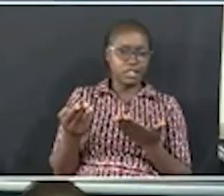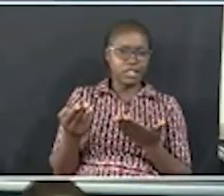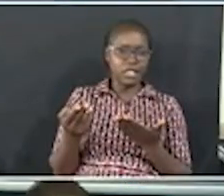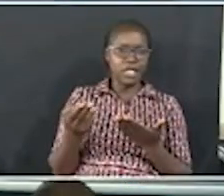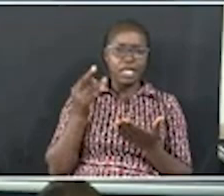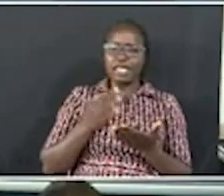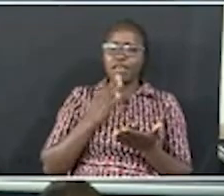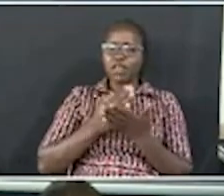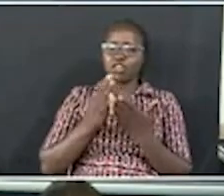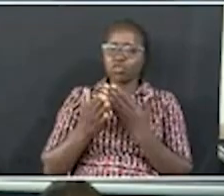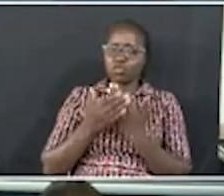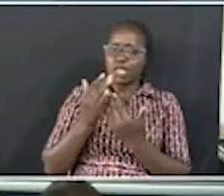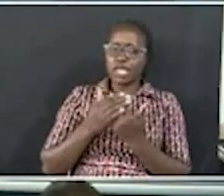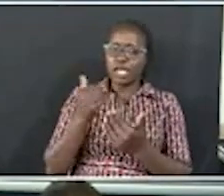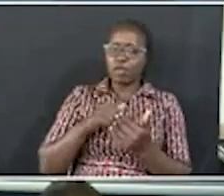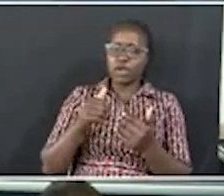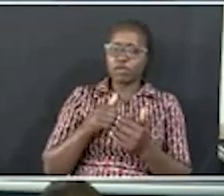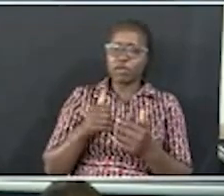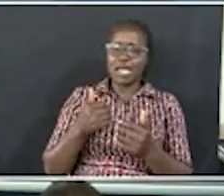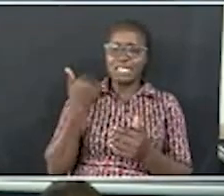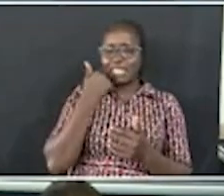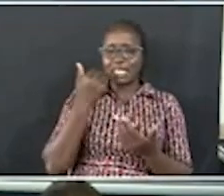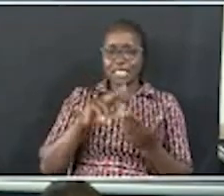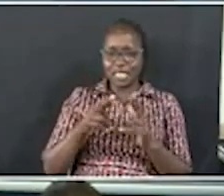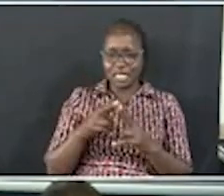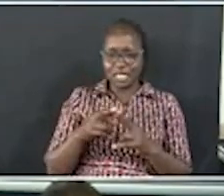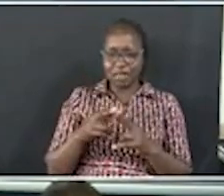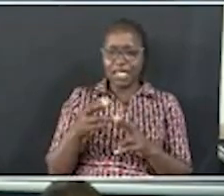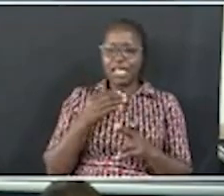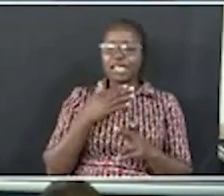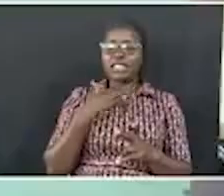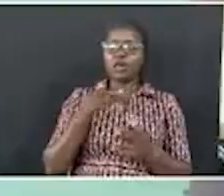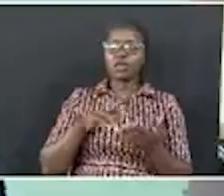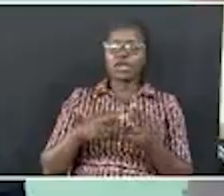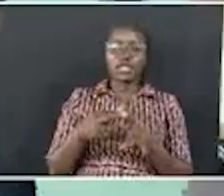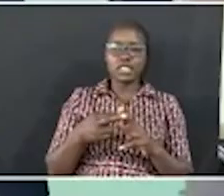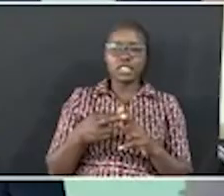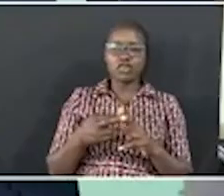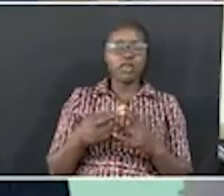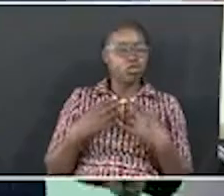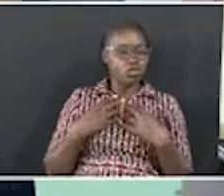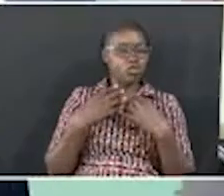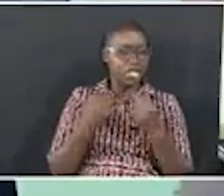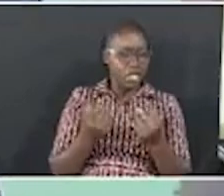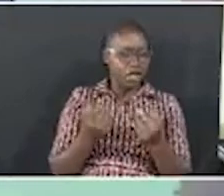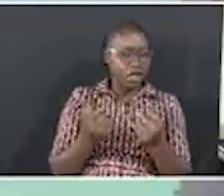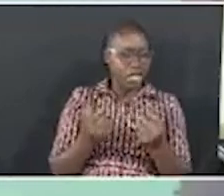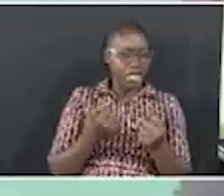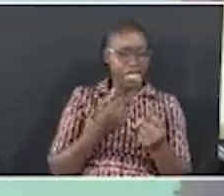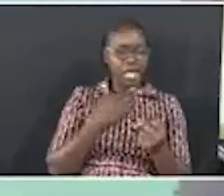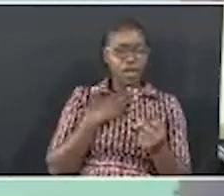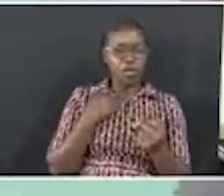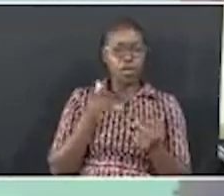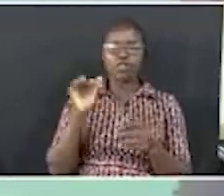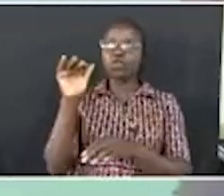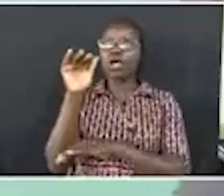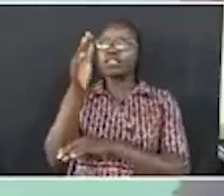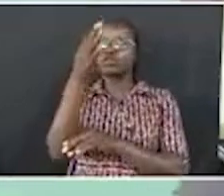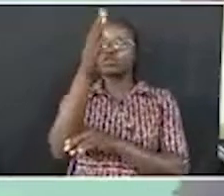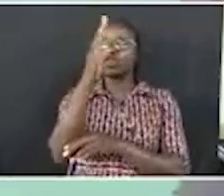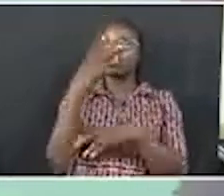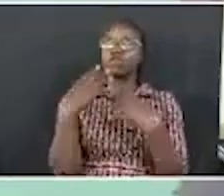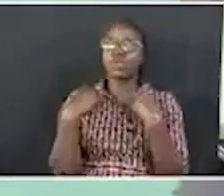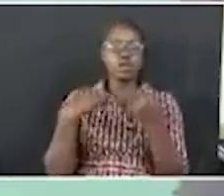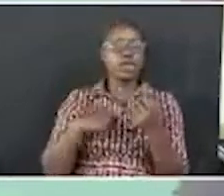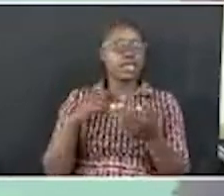If I really care about my sick relative and I want my relative to recover and I want to ask God to heal